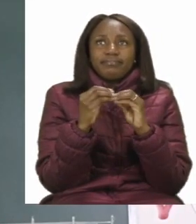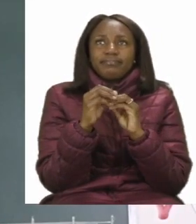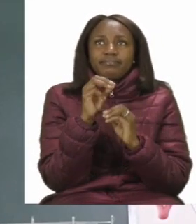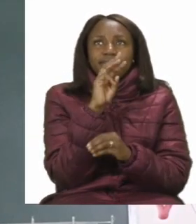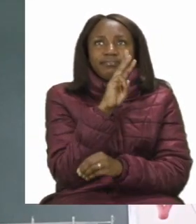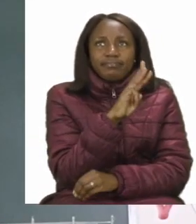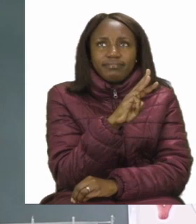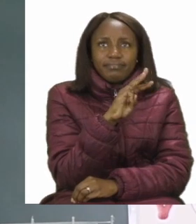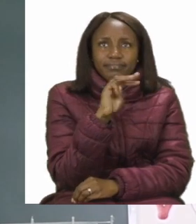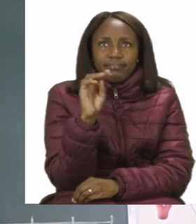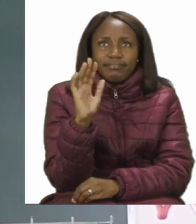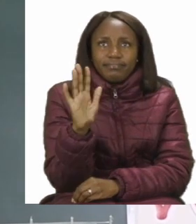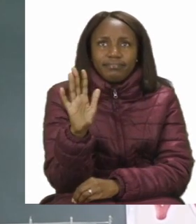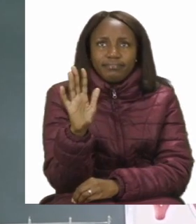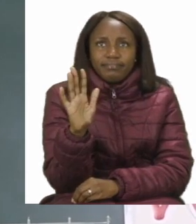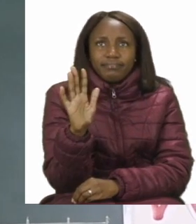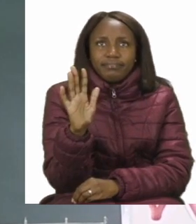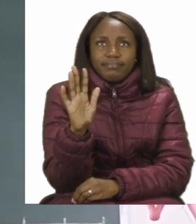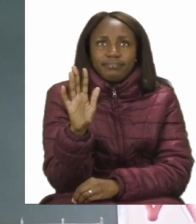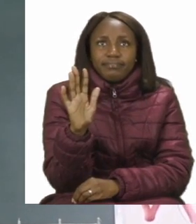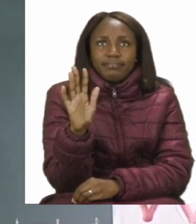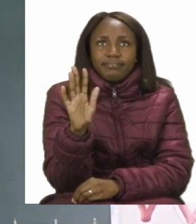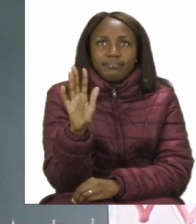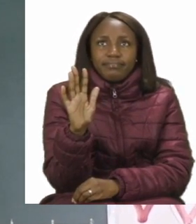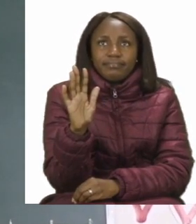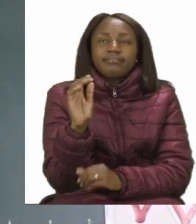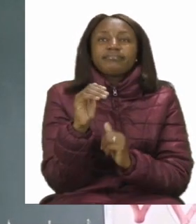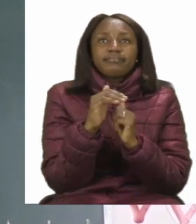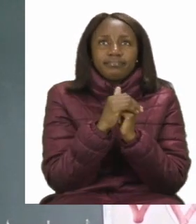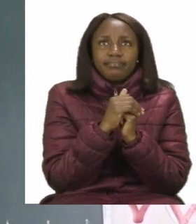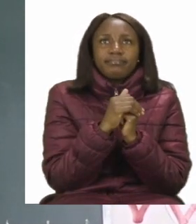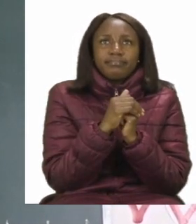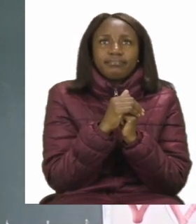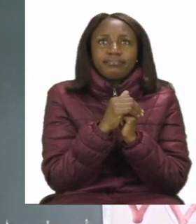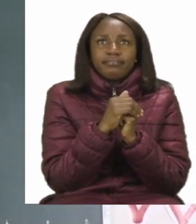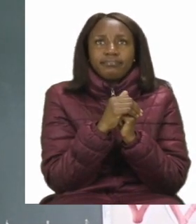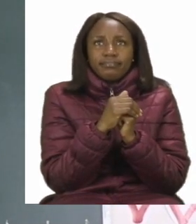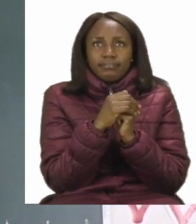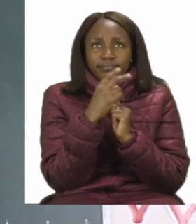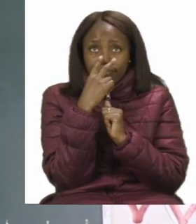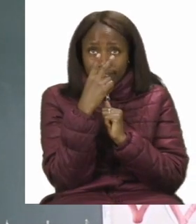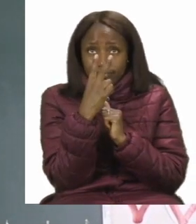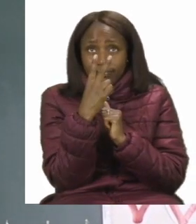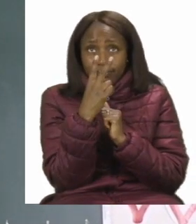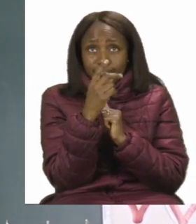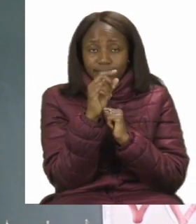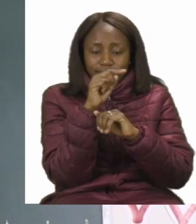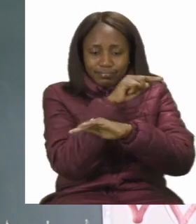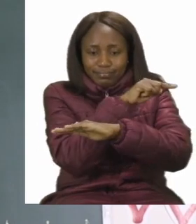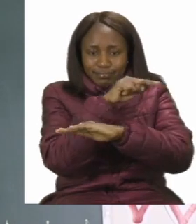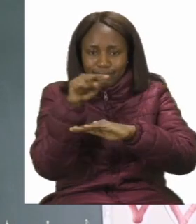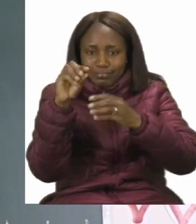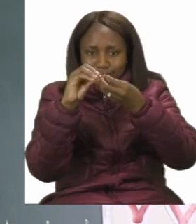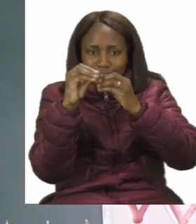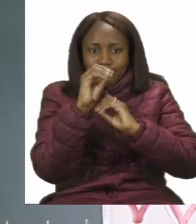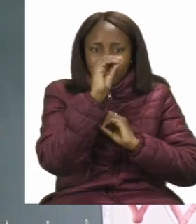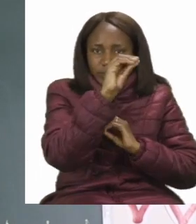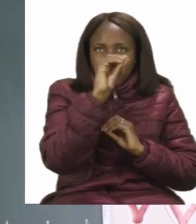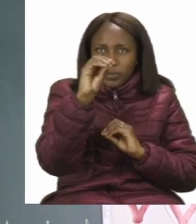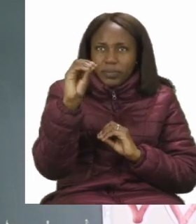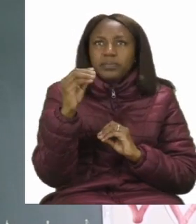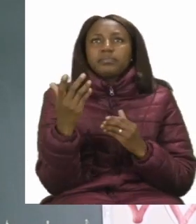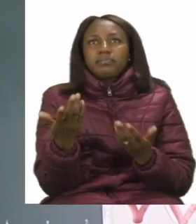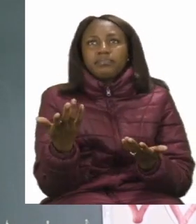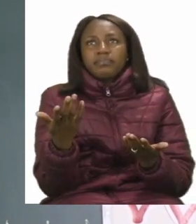have to round off is the number 35. And just above it, we have our